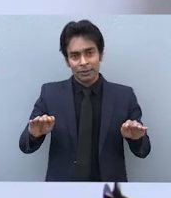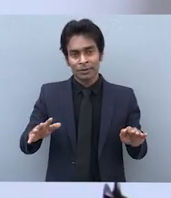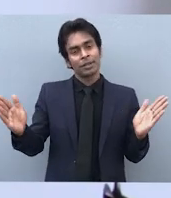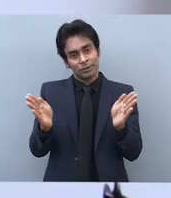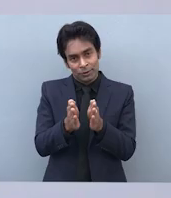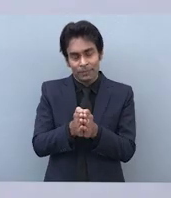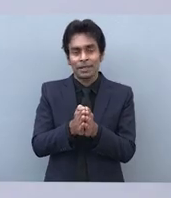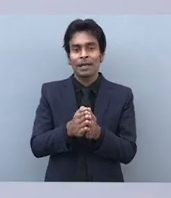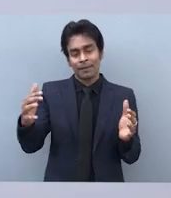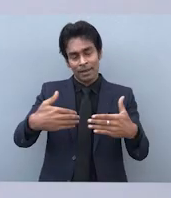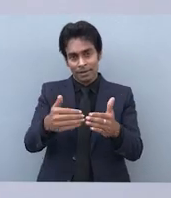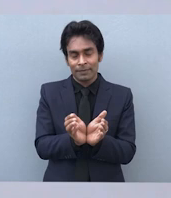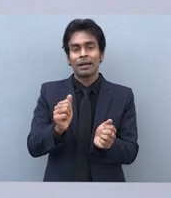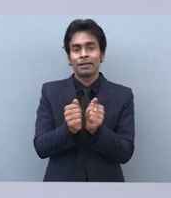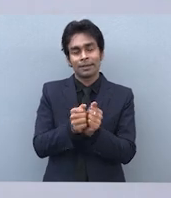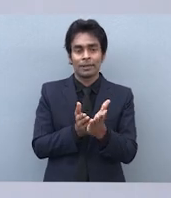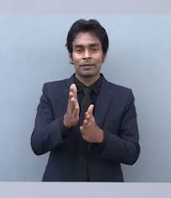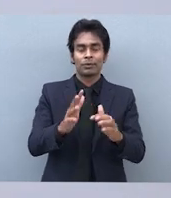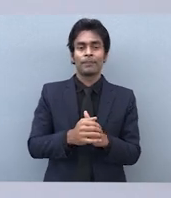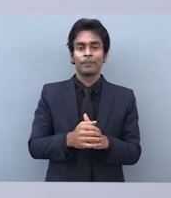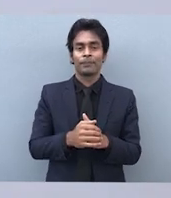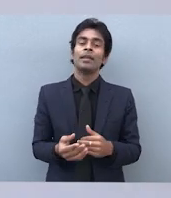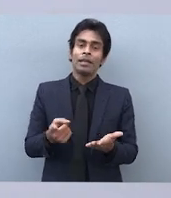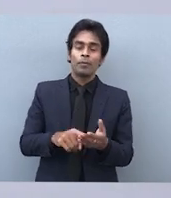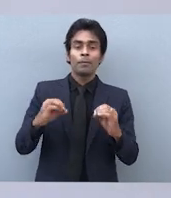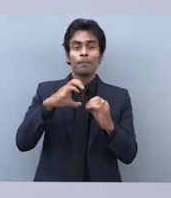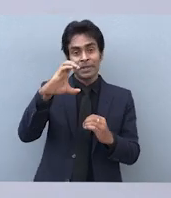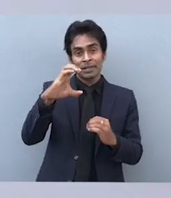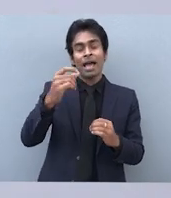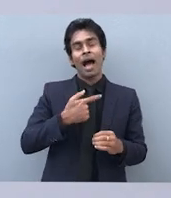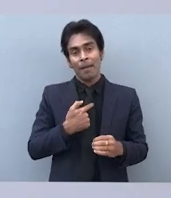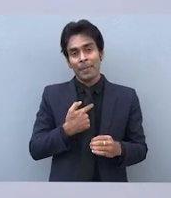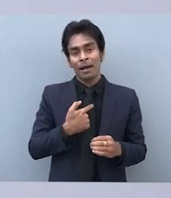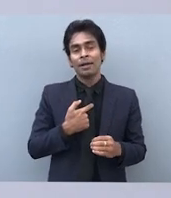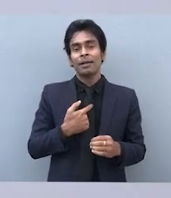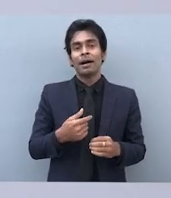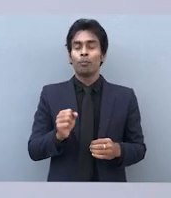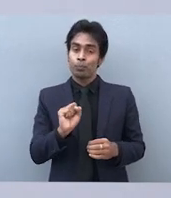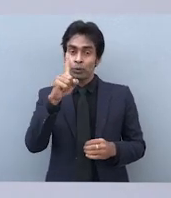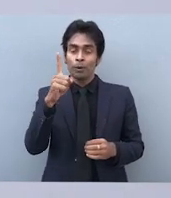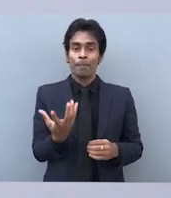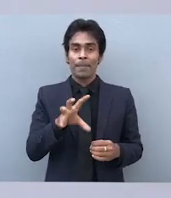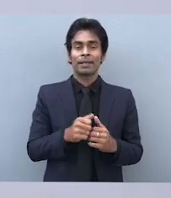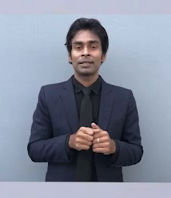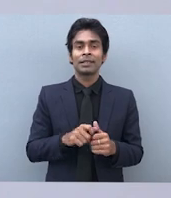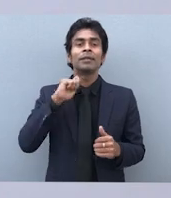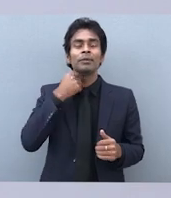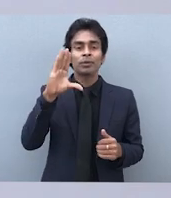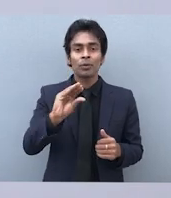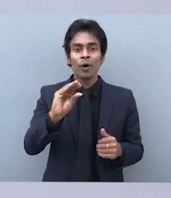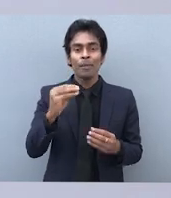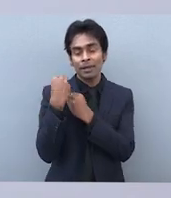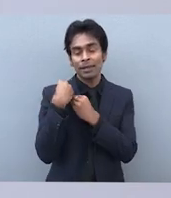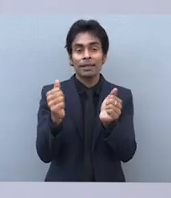with students. We introduced the first Young Entrepreneurs and Professionals Forum in Bangladesh in collaboration with one